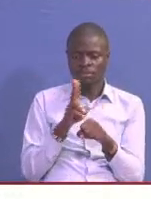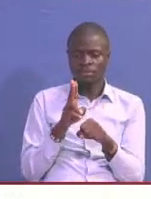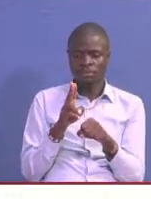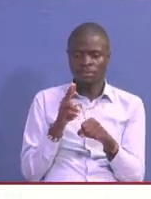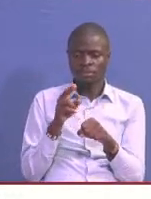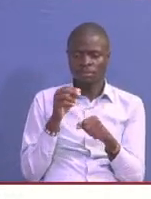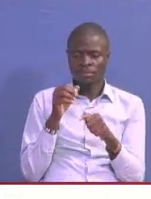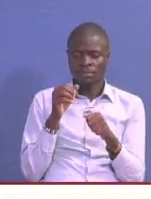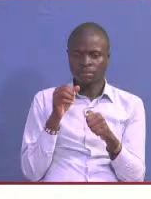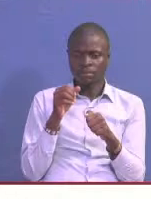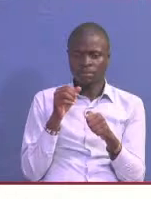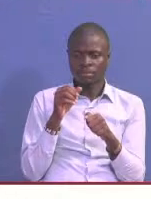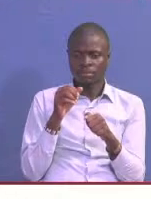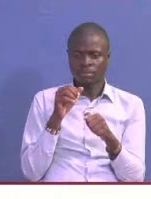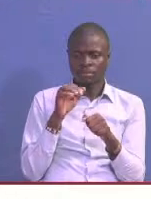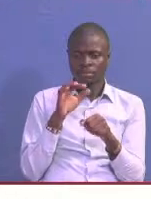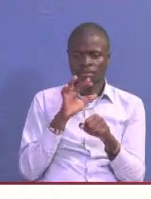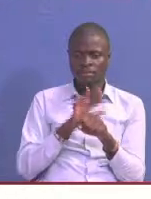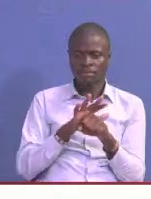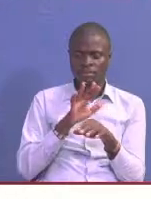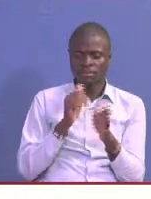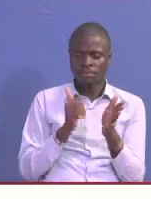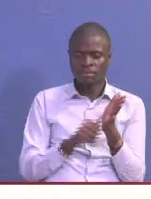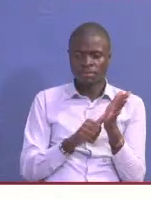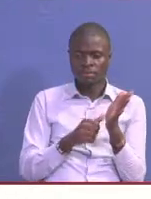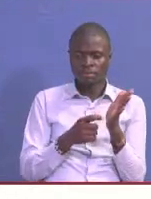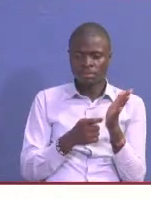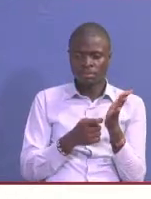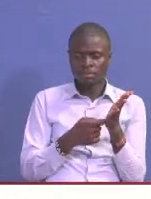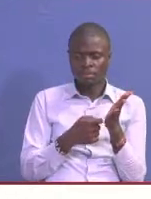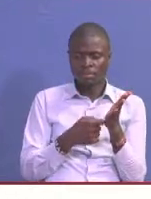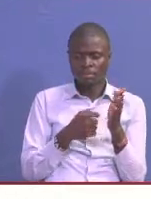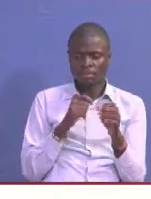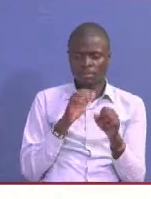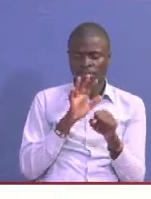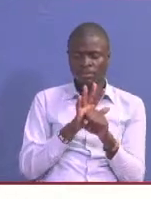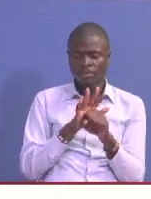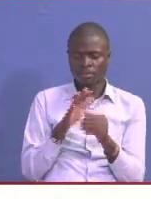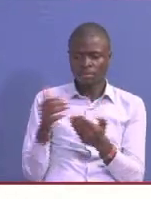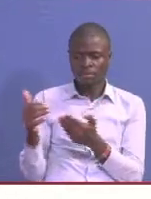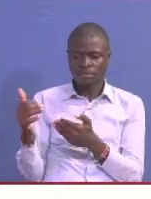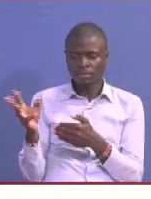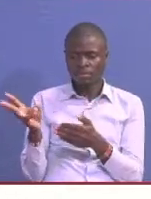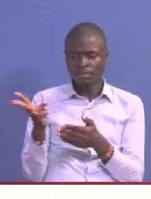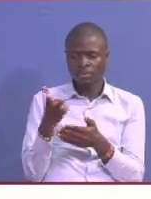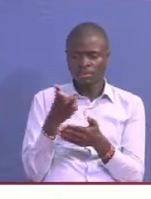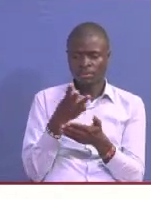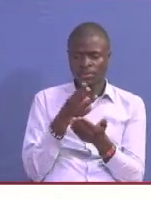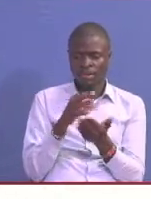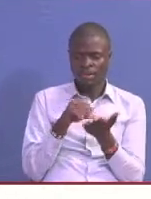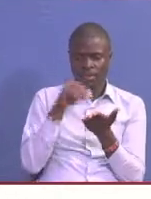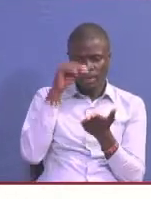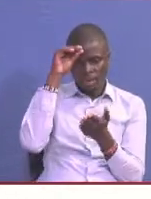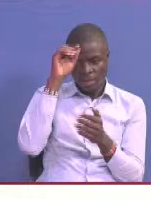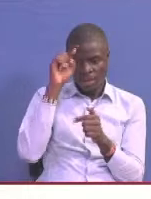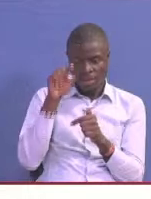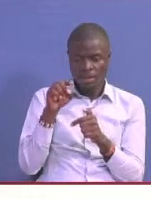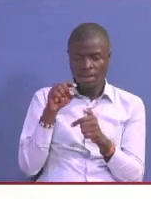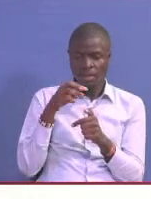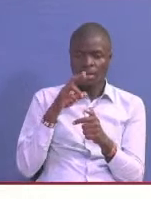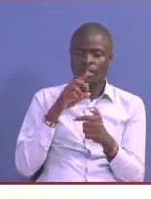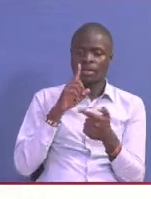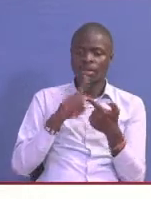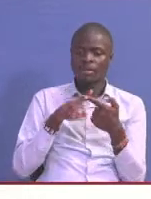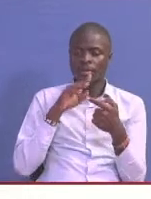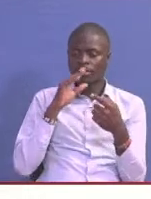me on matters technology. Most of the things that we learn or study there are supposed to be